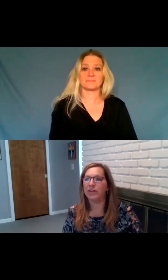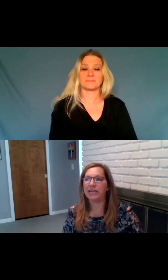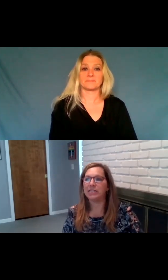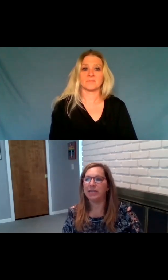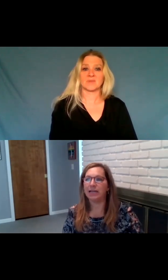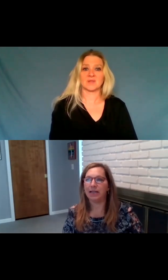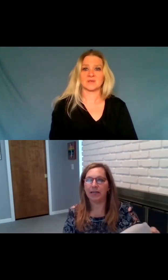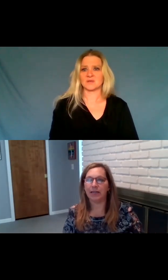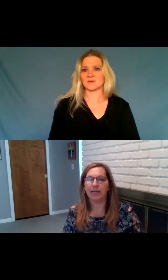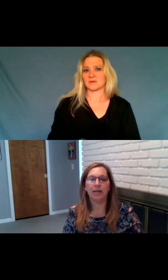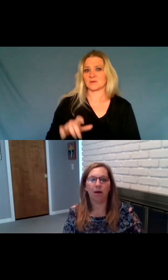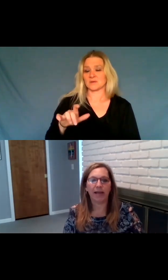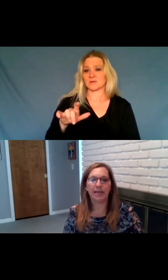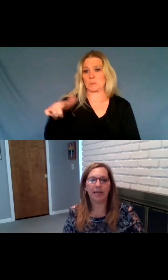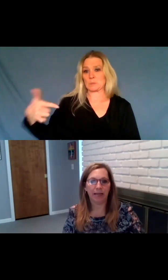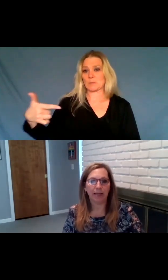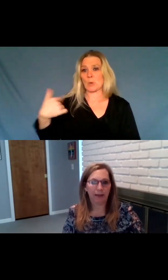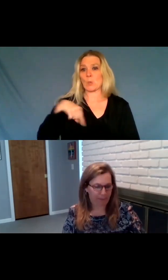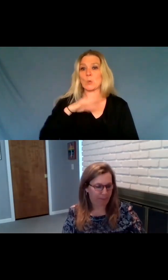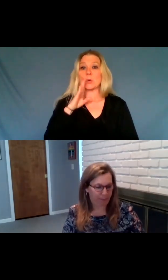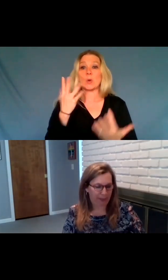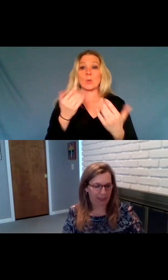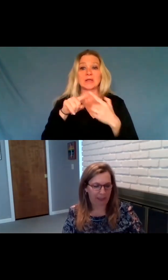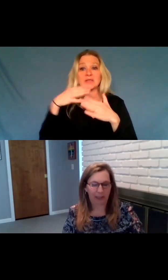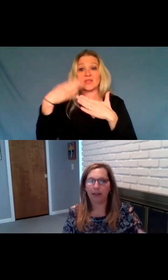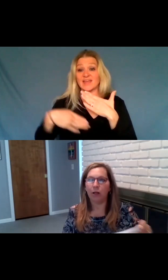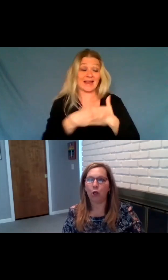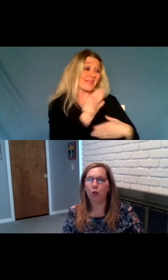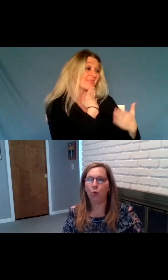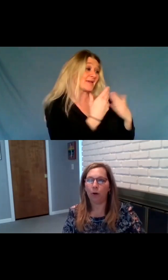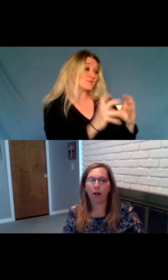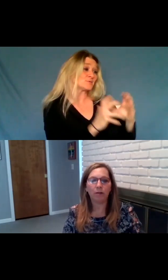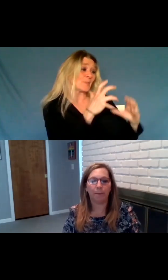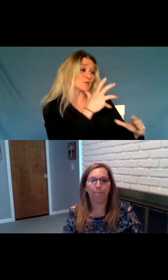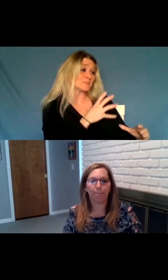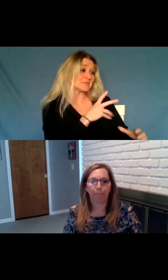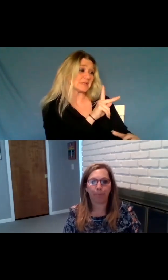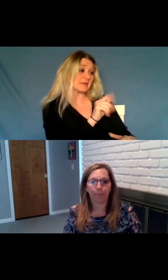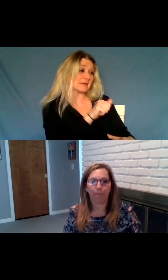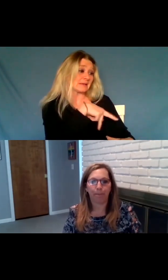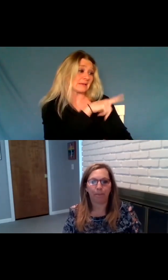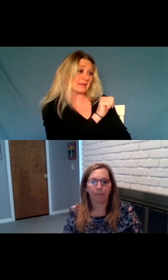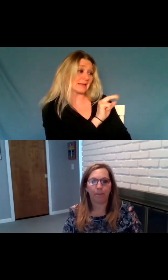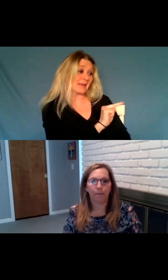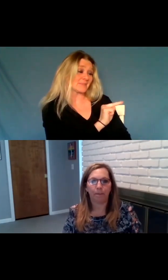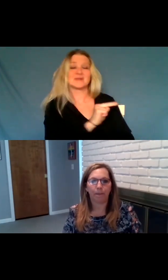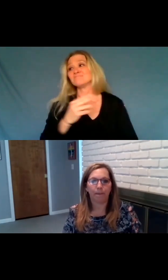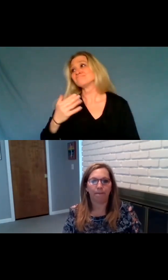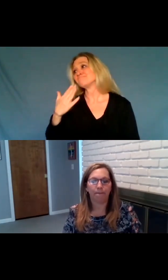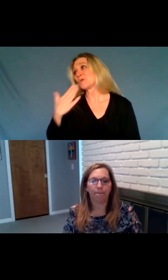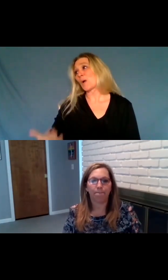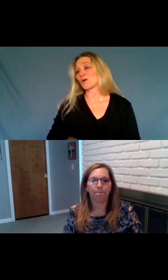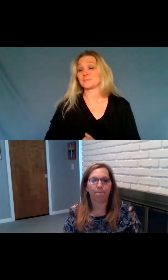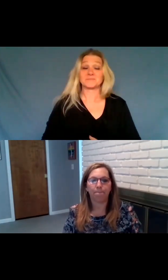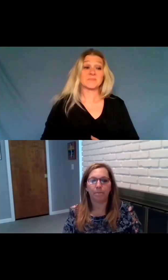We're going to wait to the end. Thank you so much, Ms. Kaplan. You are welcome. We are now